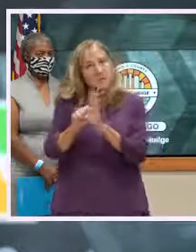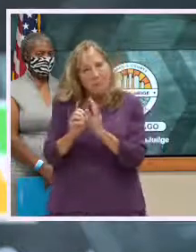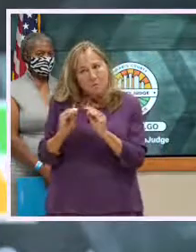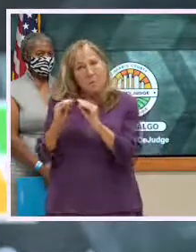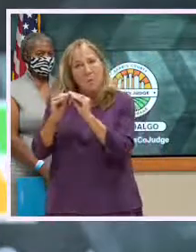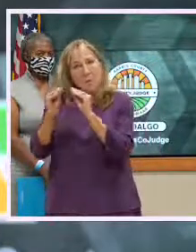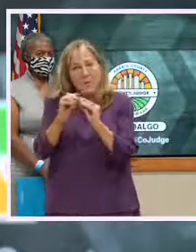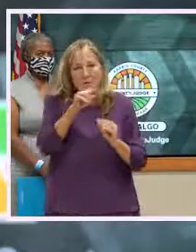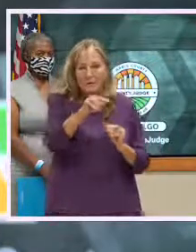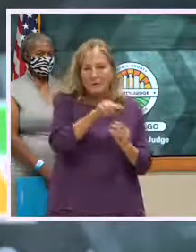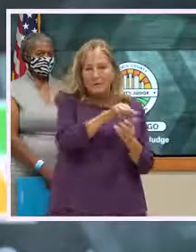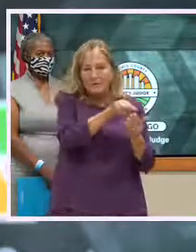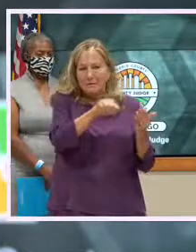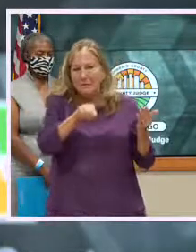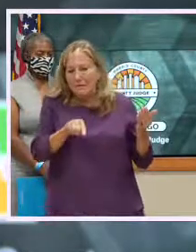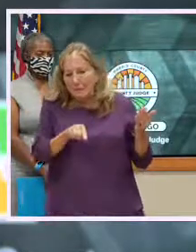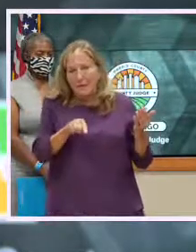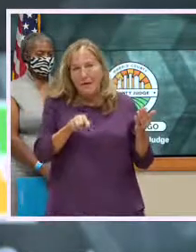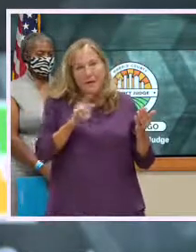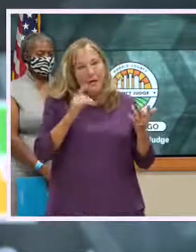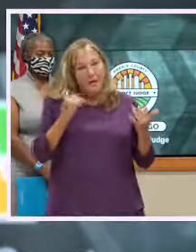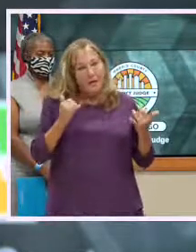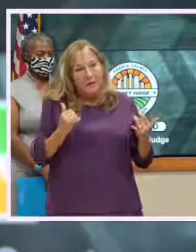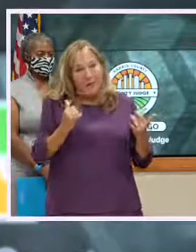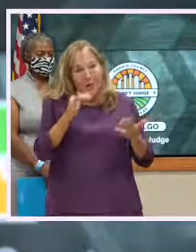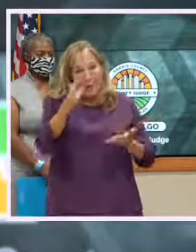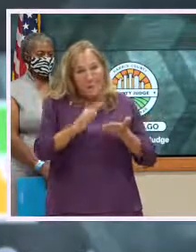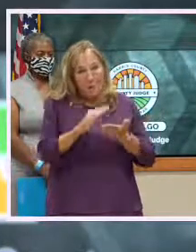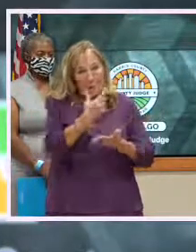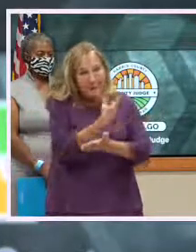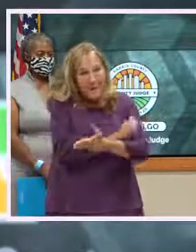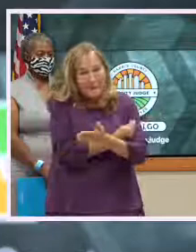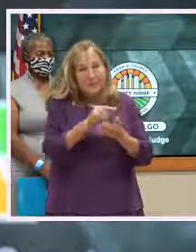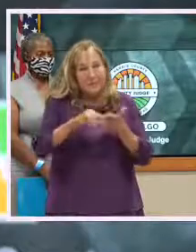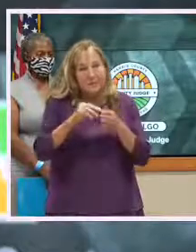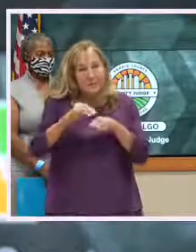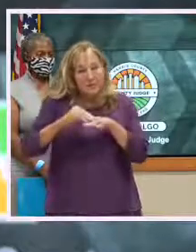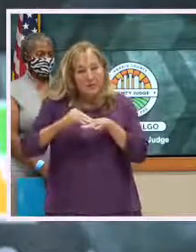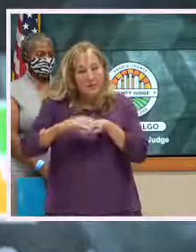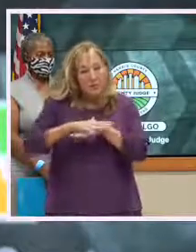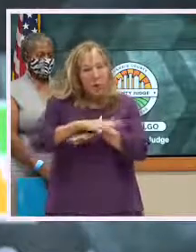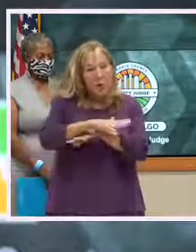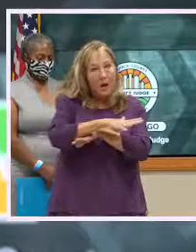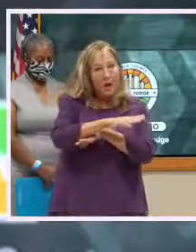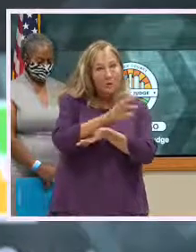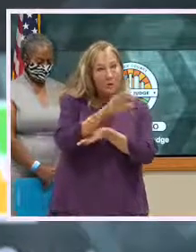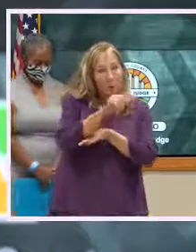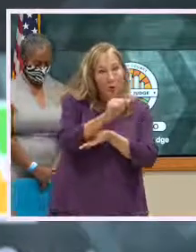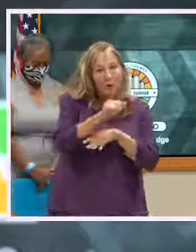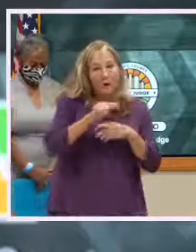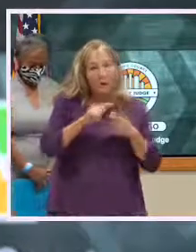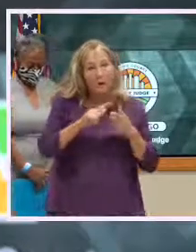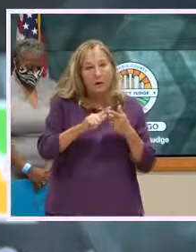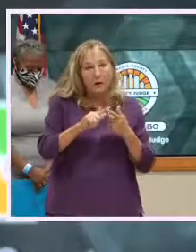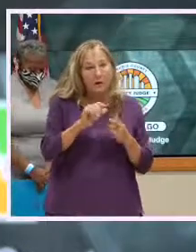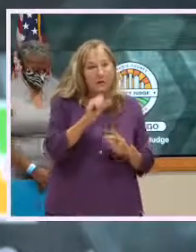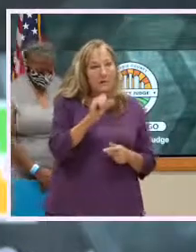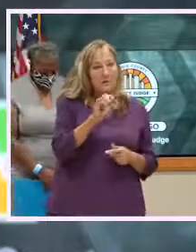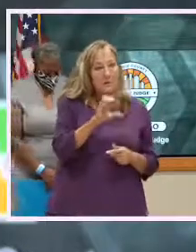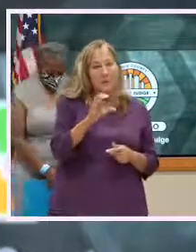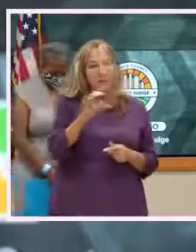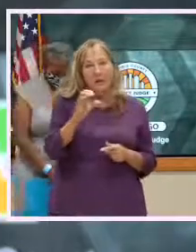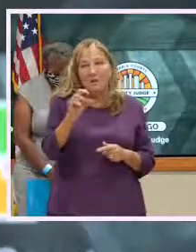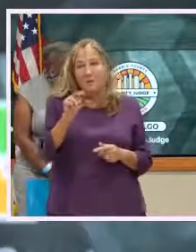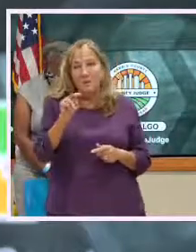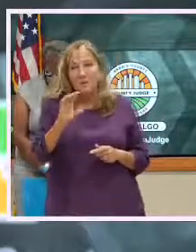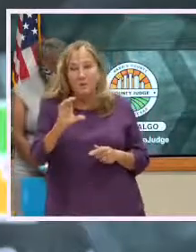it's spread east into northern Florida. Now it's going up the seaboard into the Carolinas. So it's making a big circle, which is going to